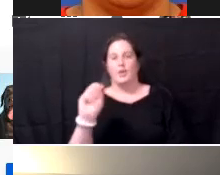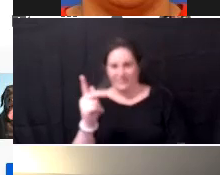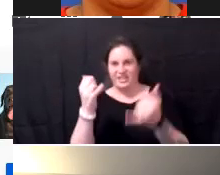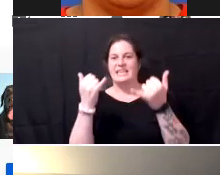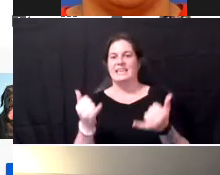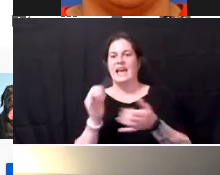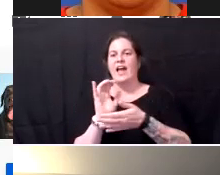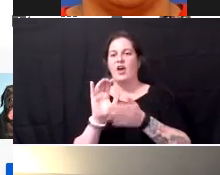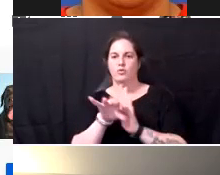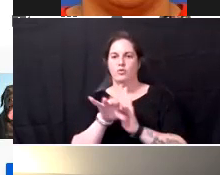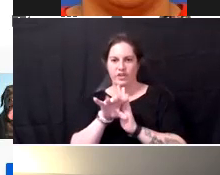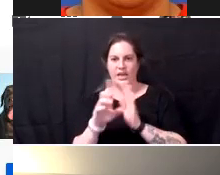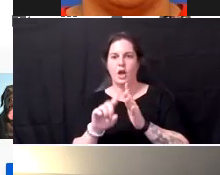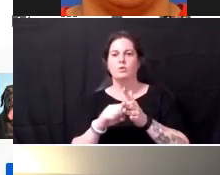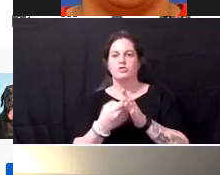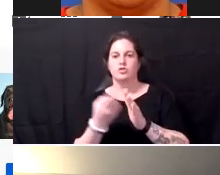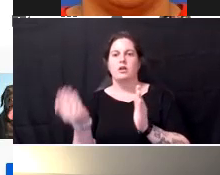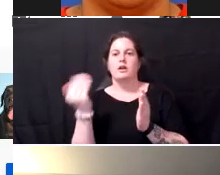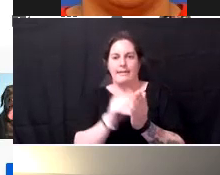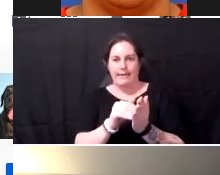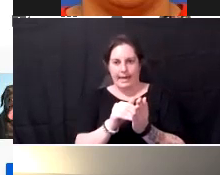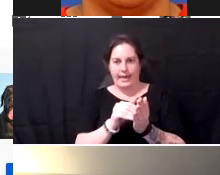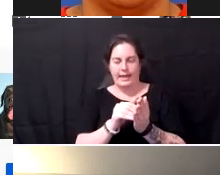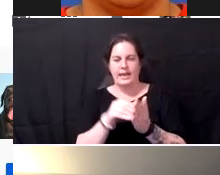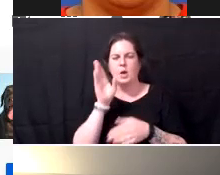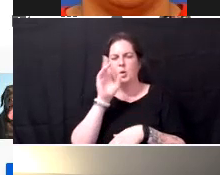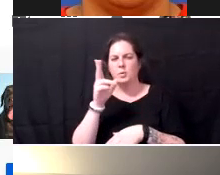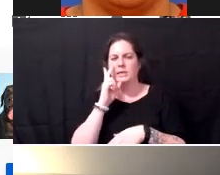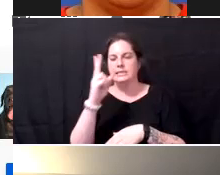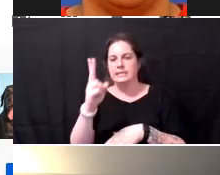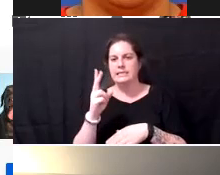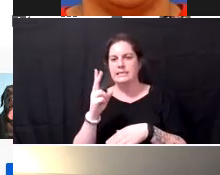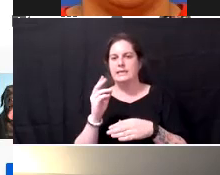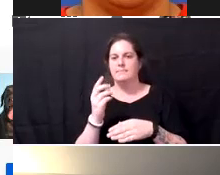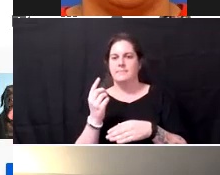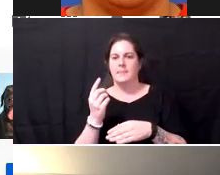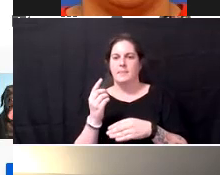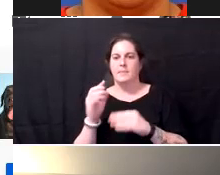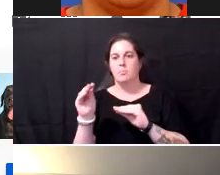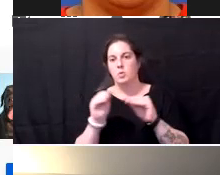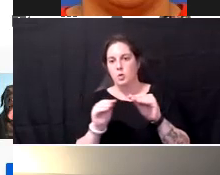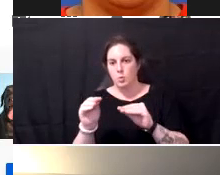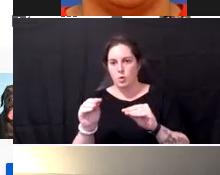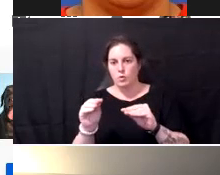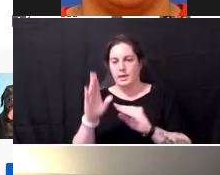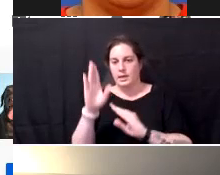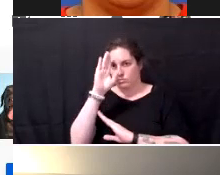we'll look at the object moving at constant acceleration toward, and then we're going to, that'll be